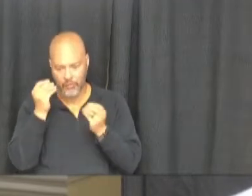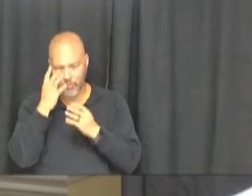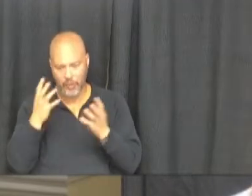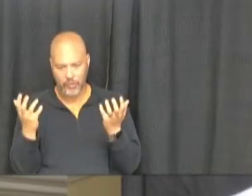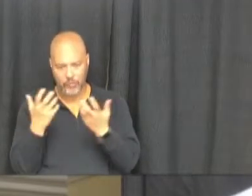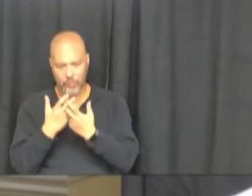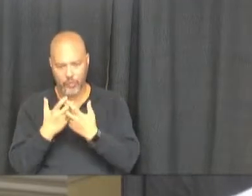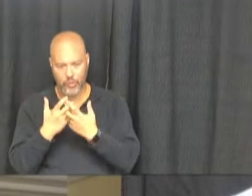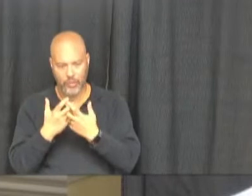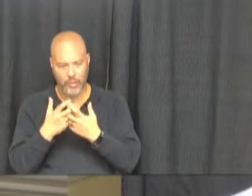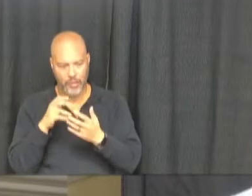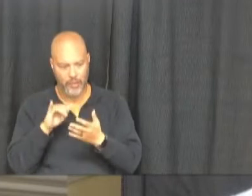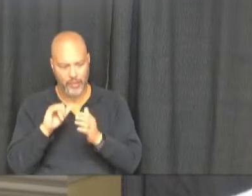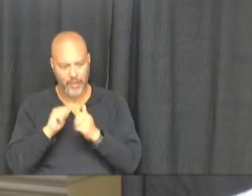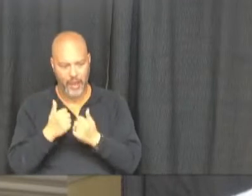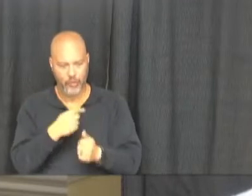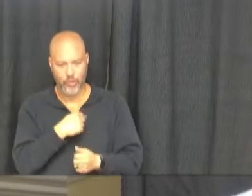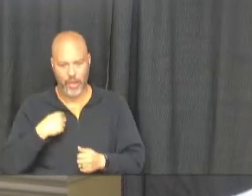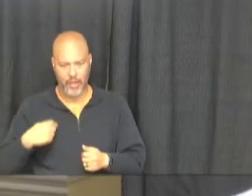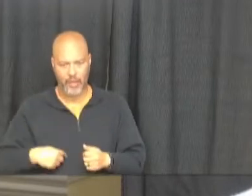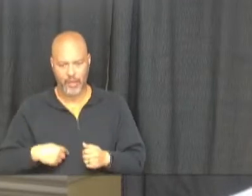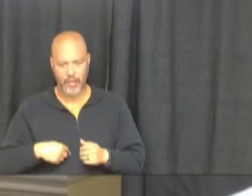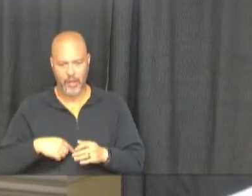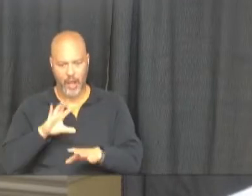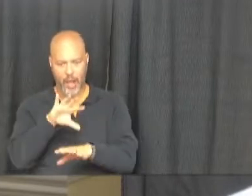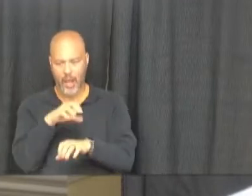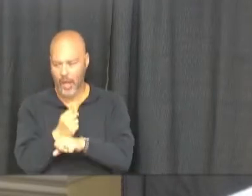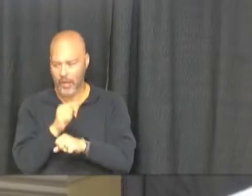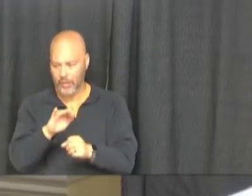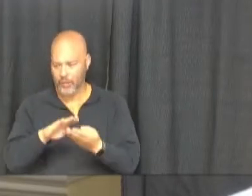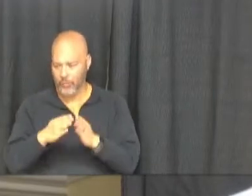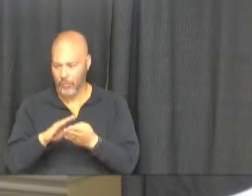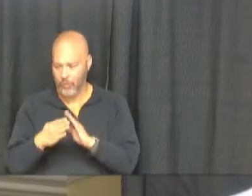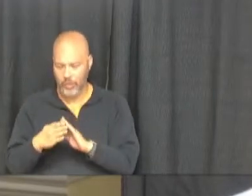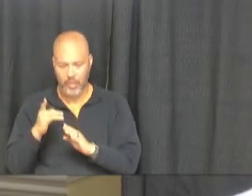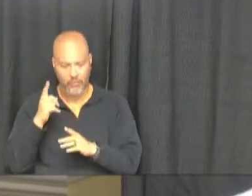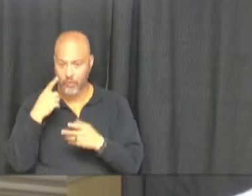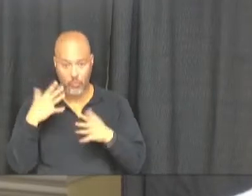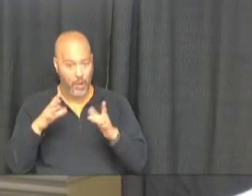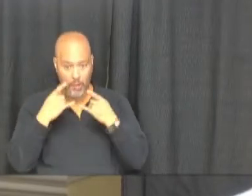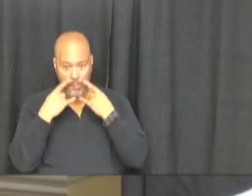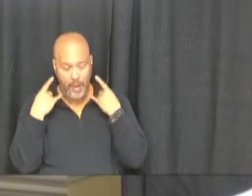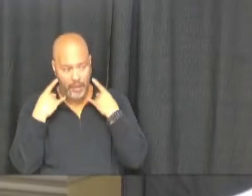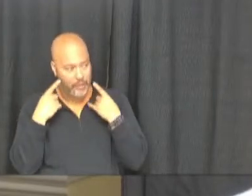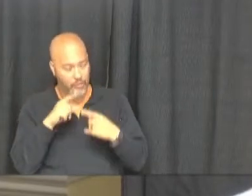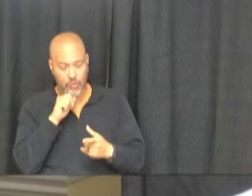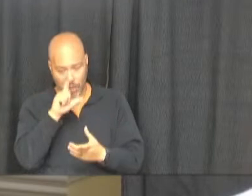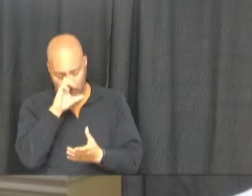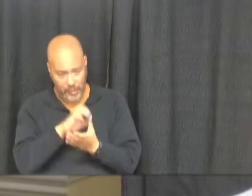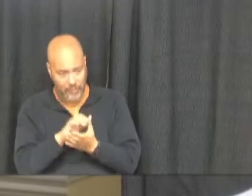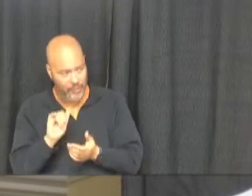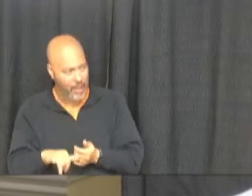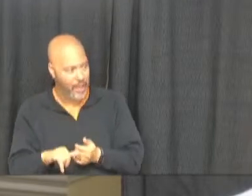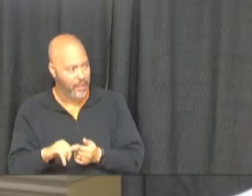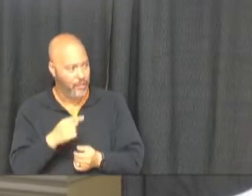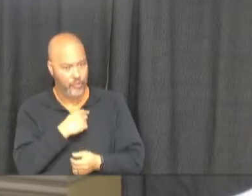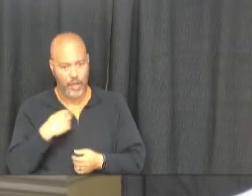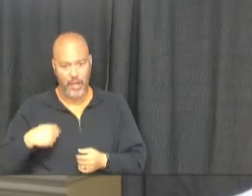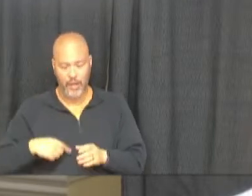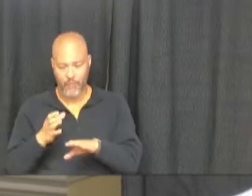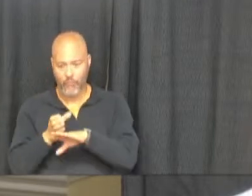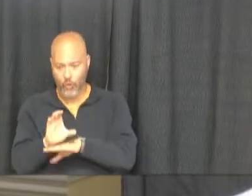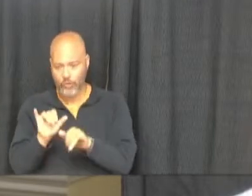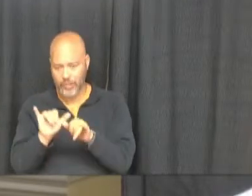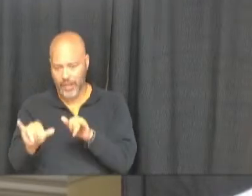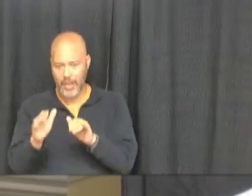invading. That's how China locked down their communities. If you were an anti-masker and you didn't believe that, China kept you in your